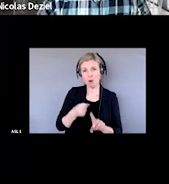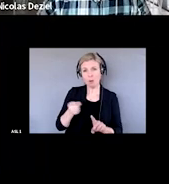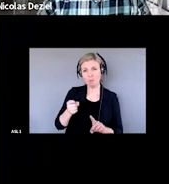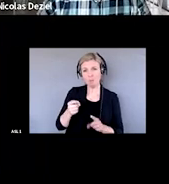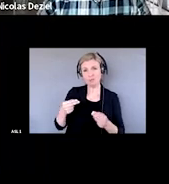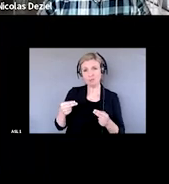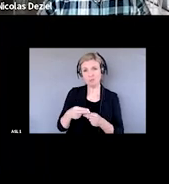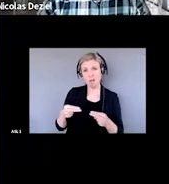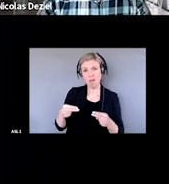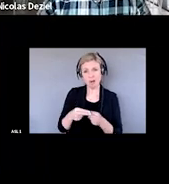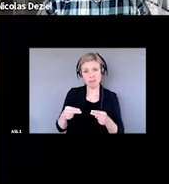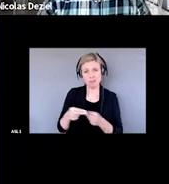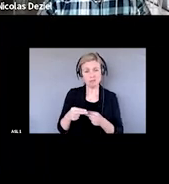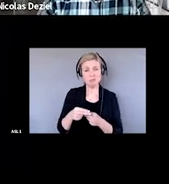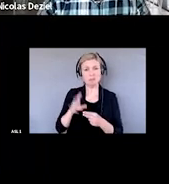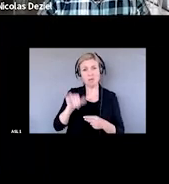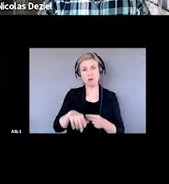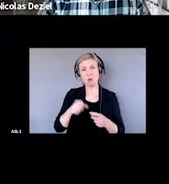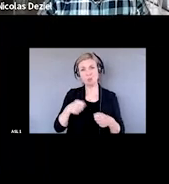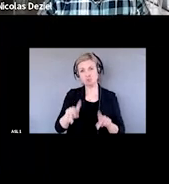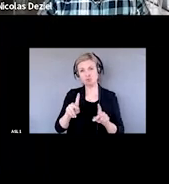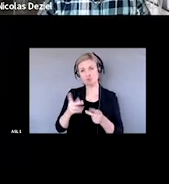a consultant?